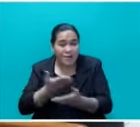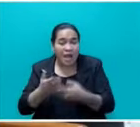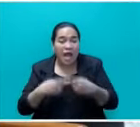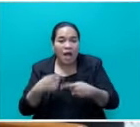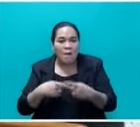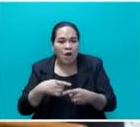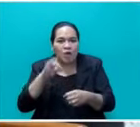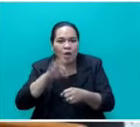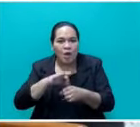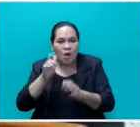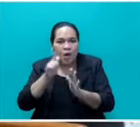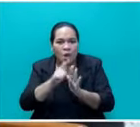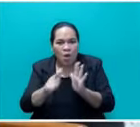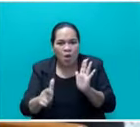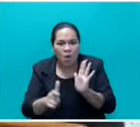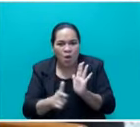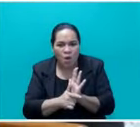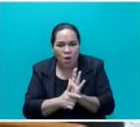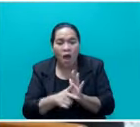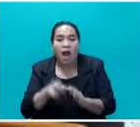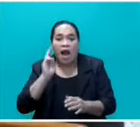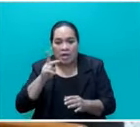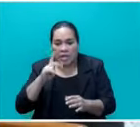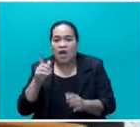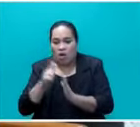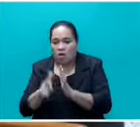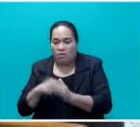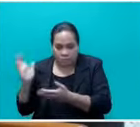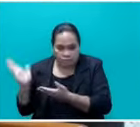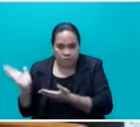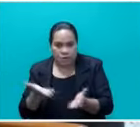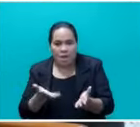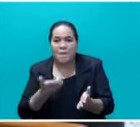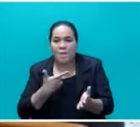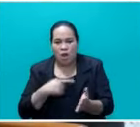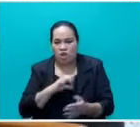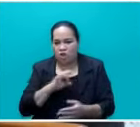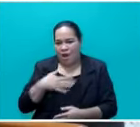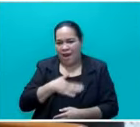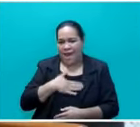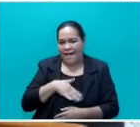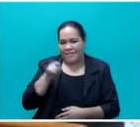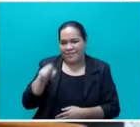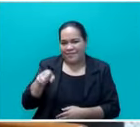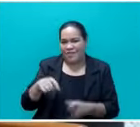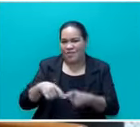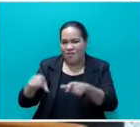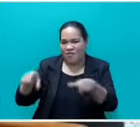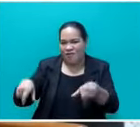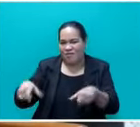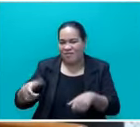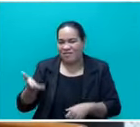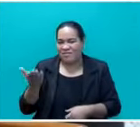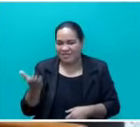laws, bring this law again just because it didn't like the judgment of the Court of Disputed Returns.